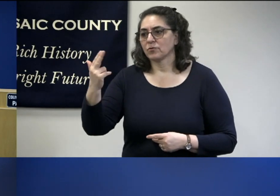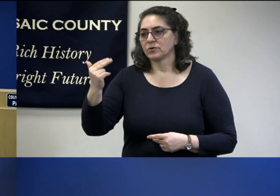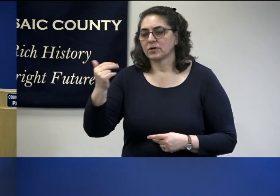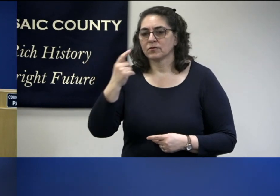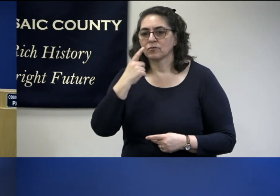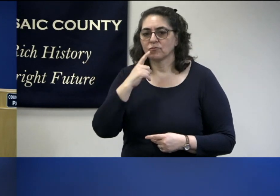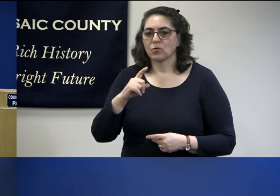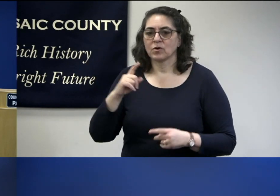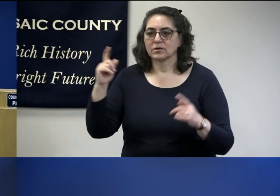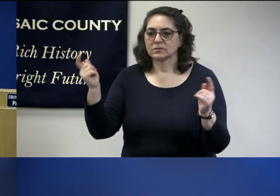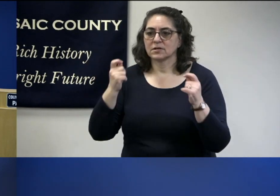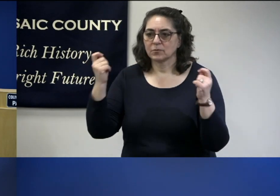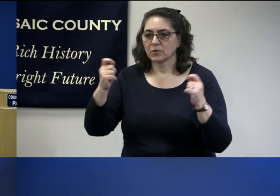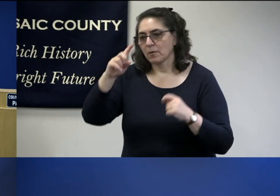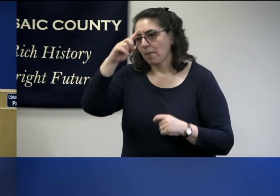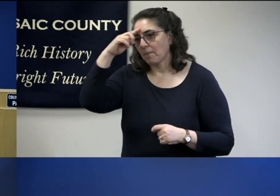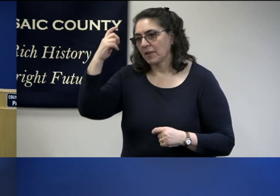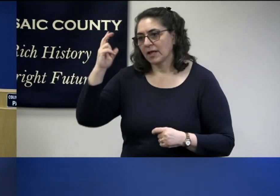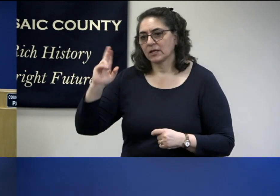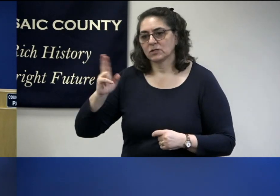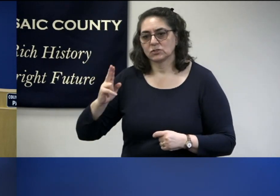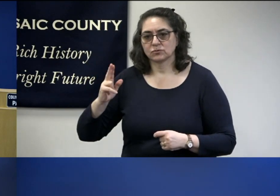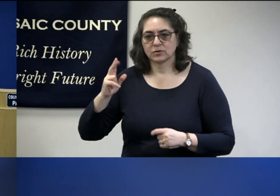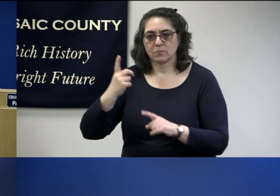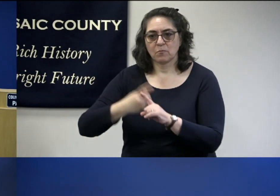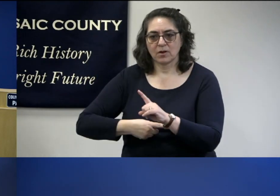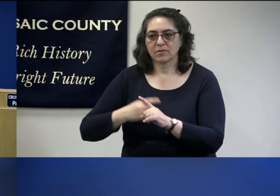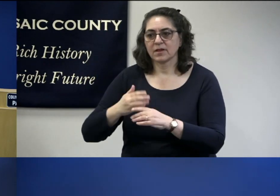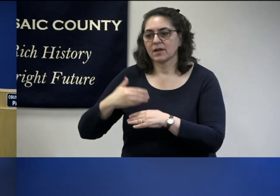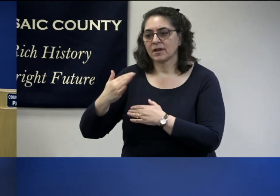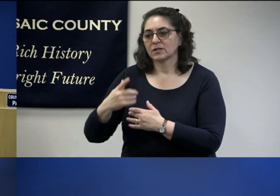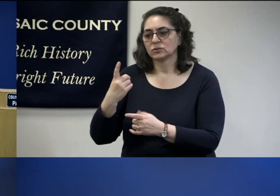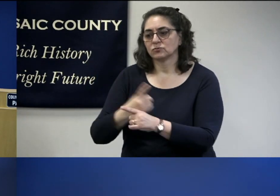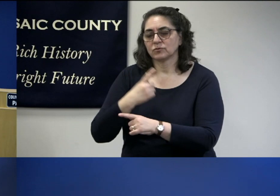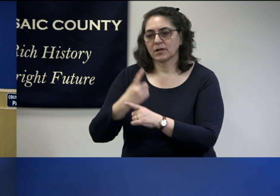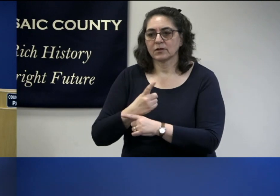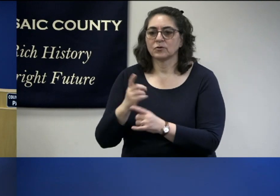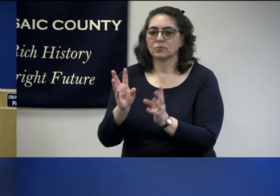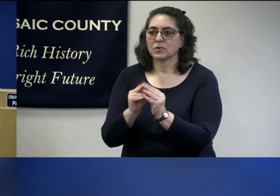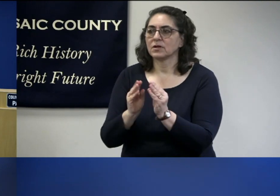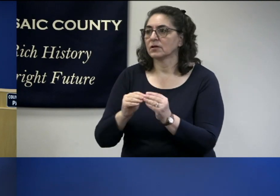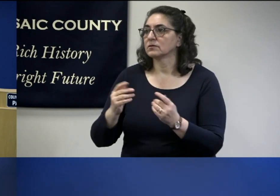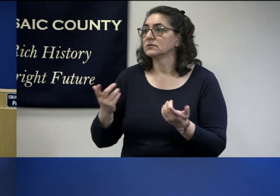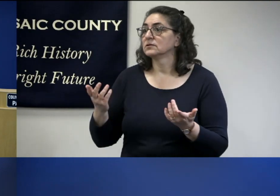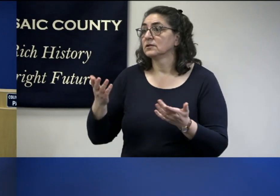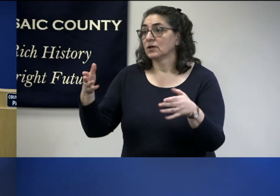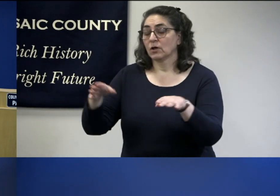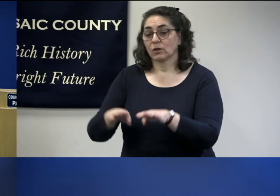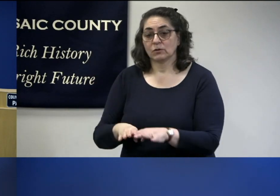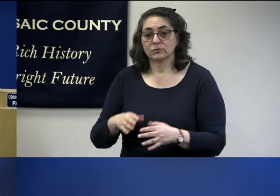for a celebration of Black History Month and our next regular meeting. Can I have a motion to adjourn? Second.